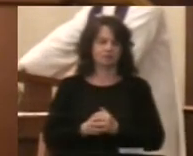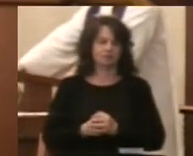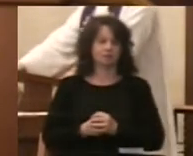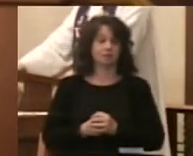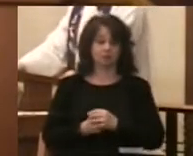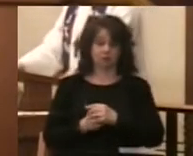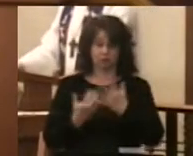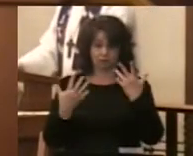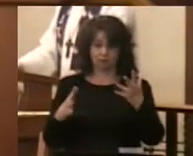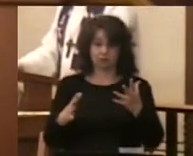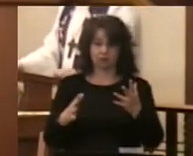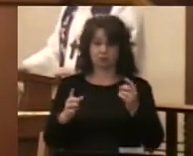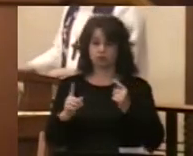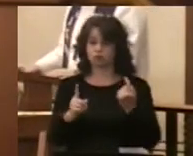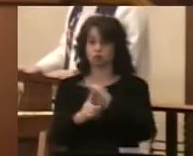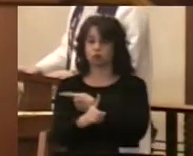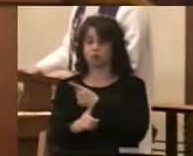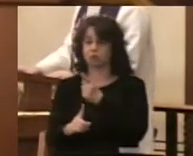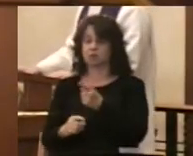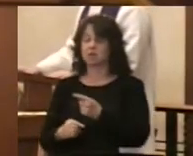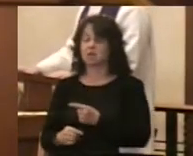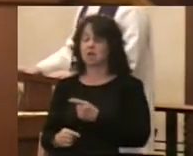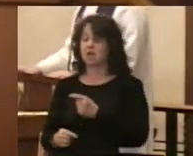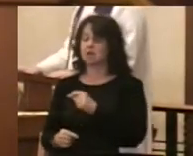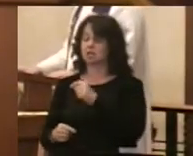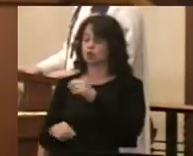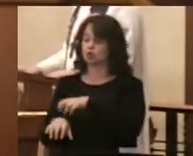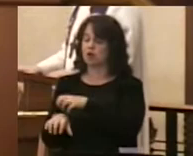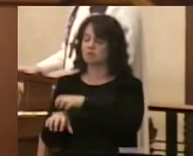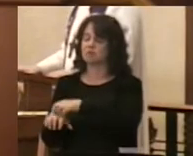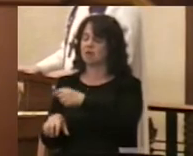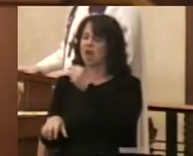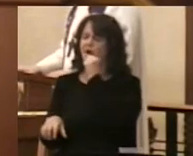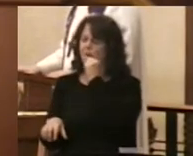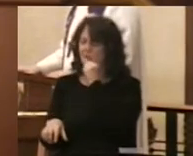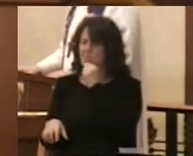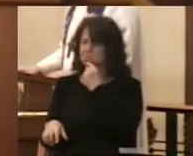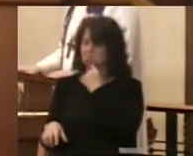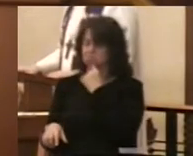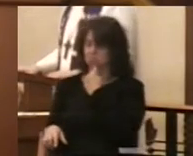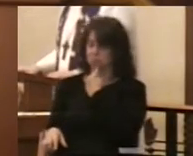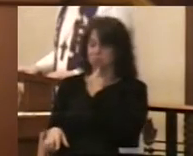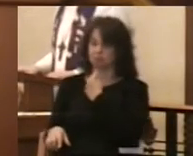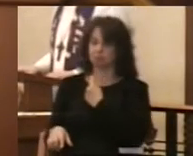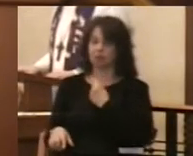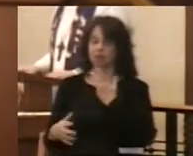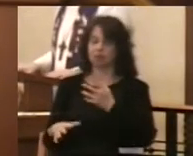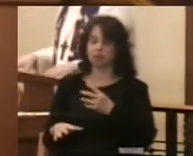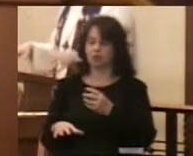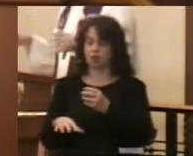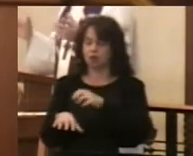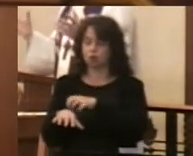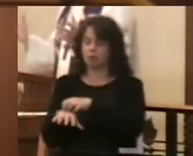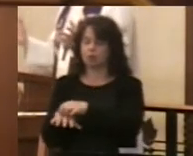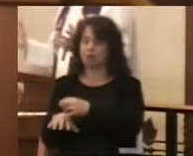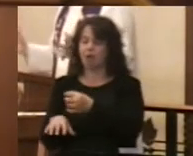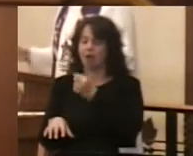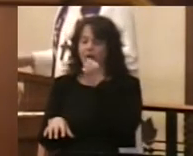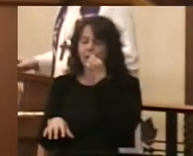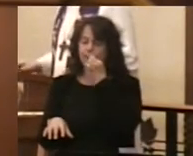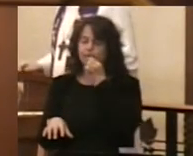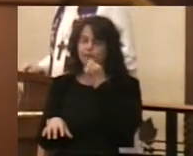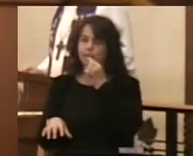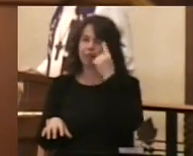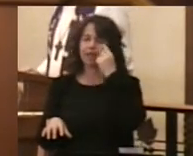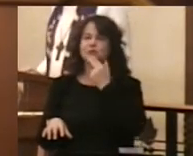Have you ever bit into a sour grape? Have you ever bit into a grape expecting it to be nice and sweet, and